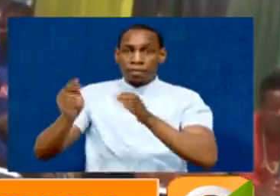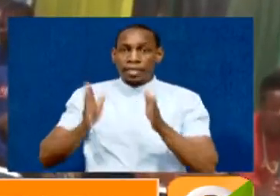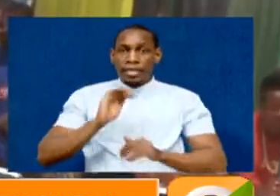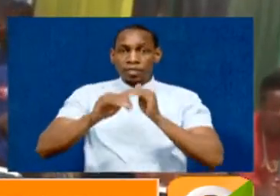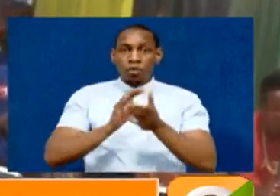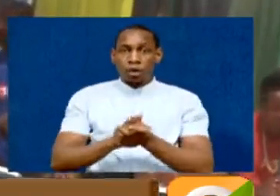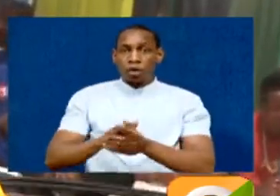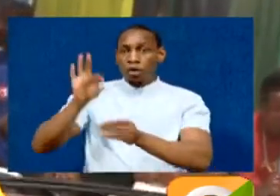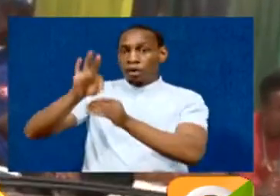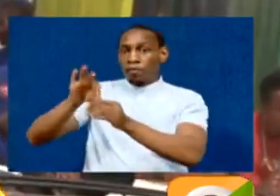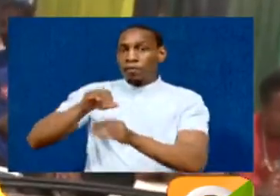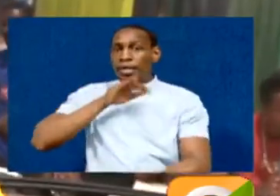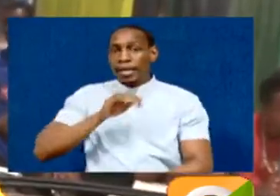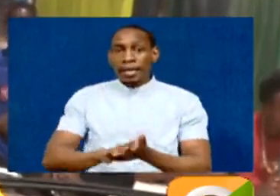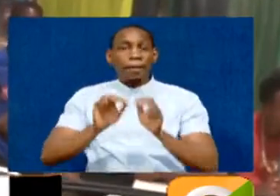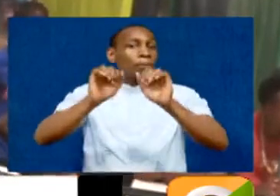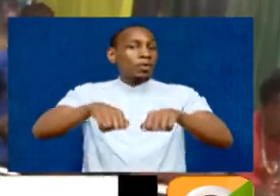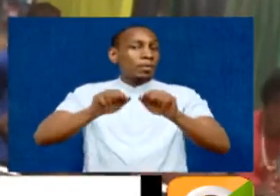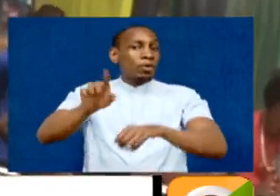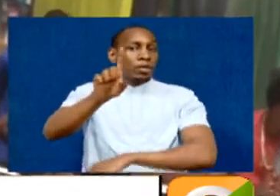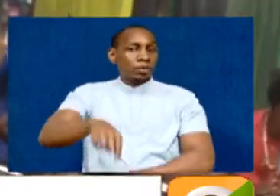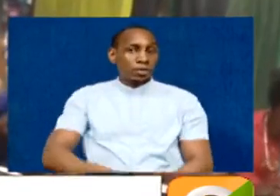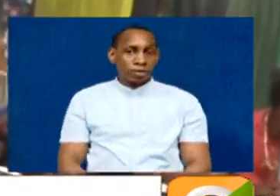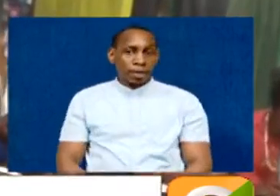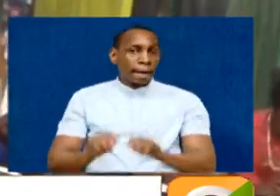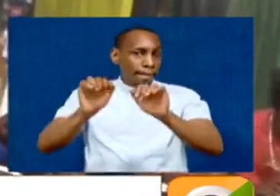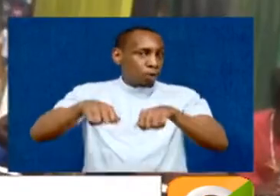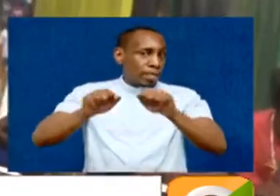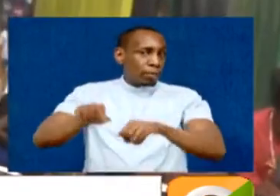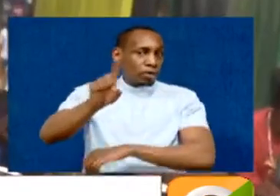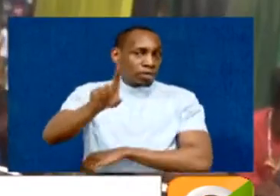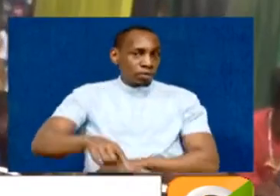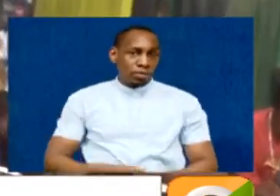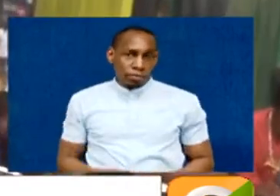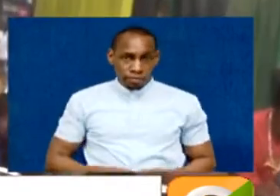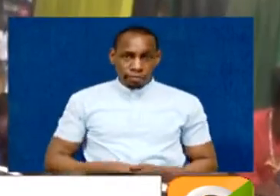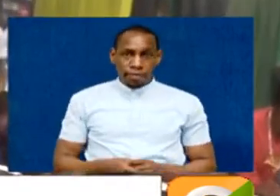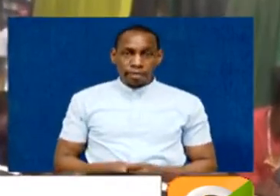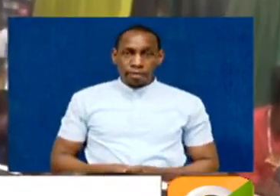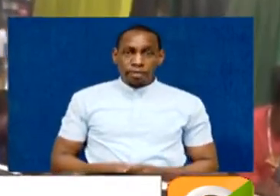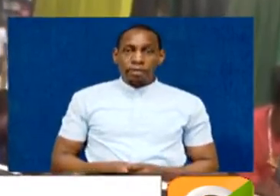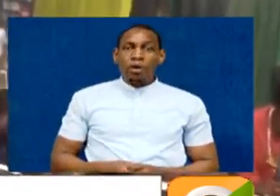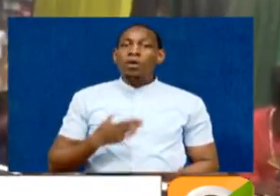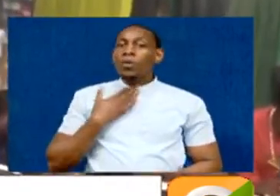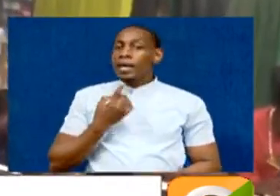Kenya wote kupigia Raila kura. Inawezekana? Inawezekana?